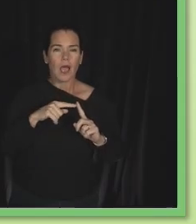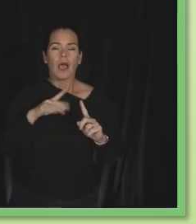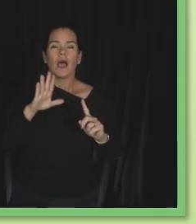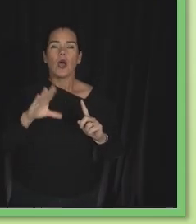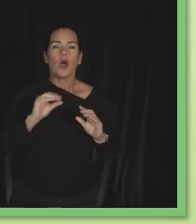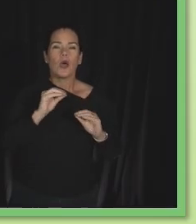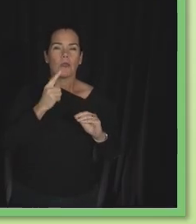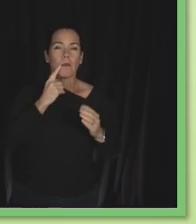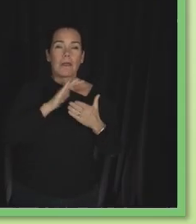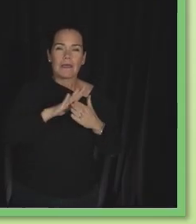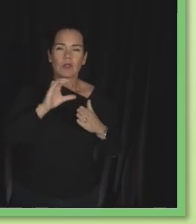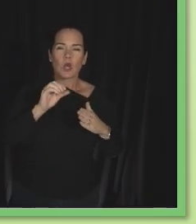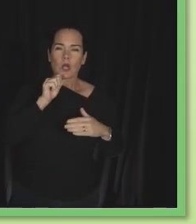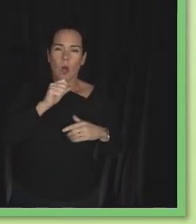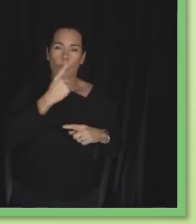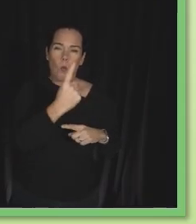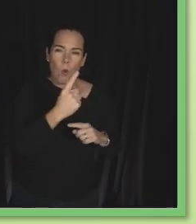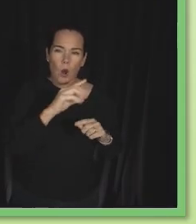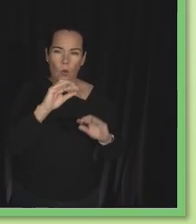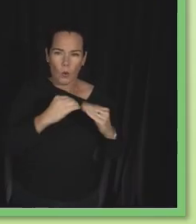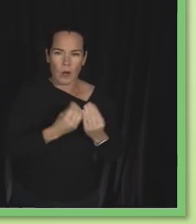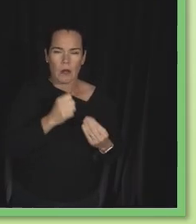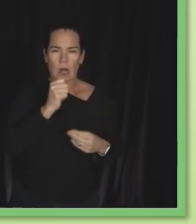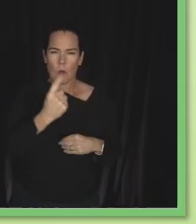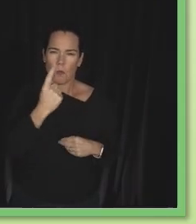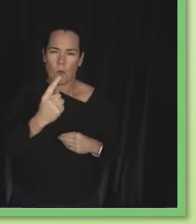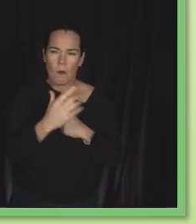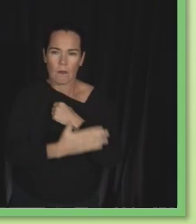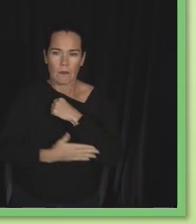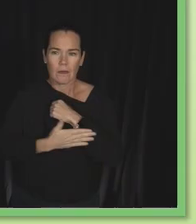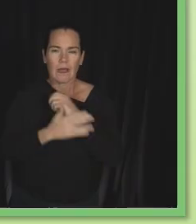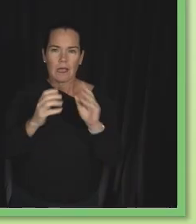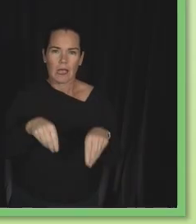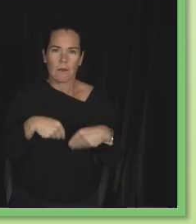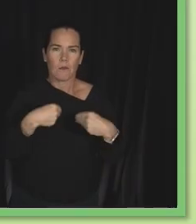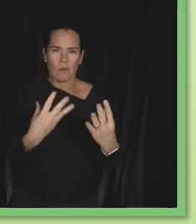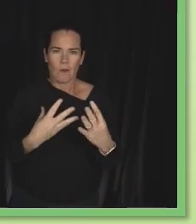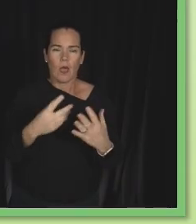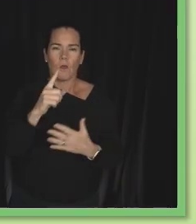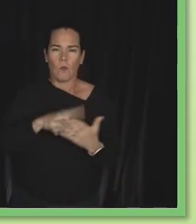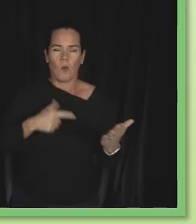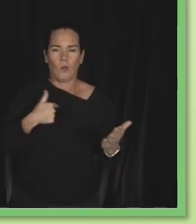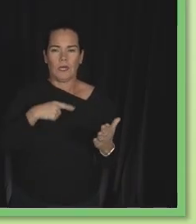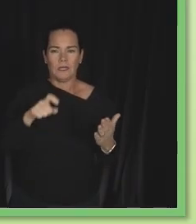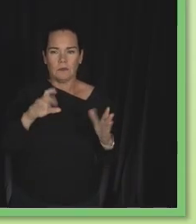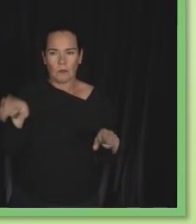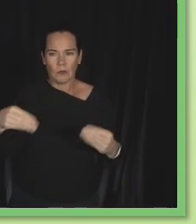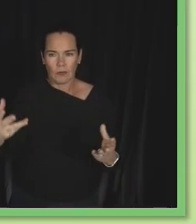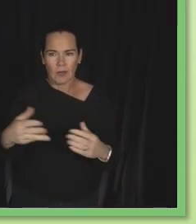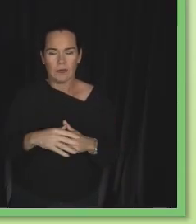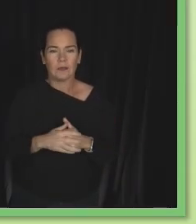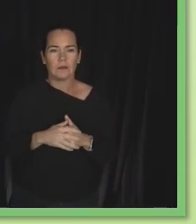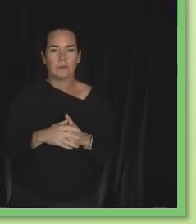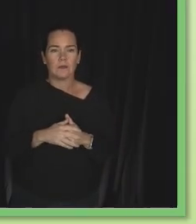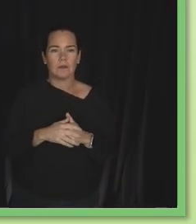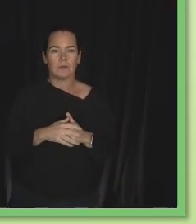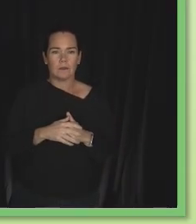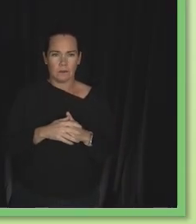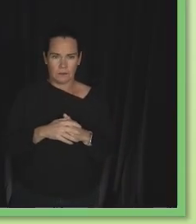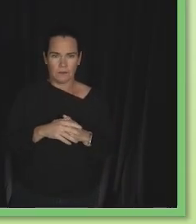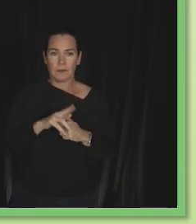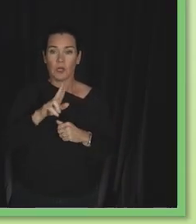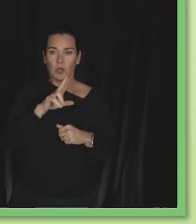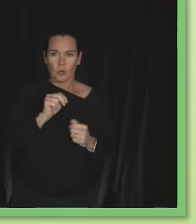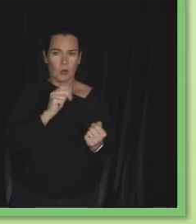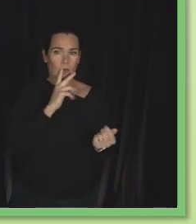single institution, no single organizations can deliver some of the big things we're trying to do. So United Nations is built on the